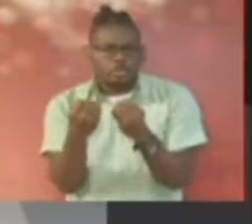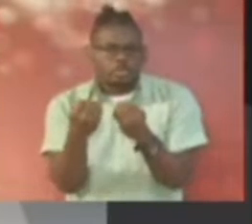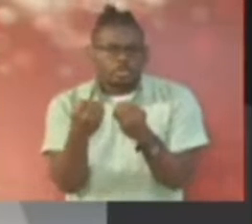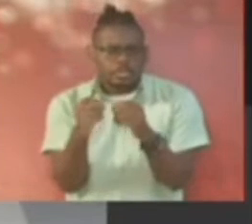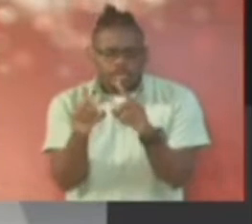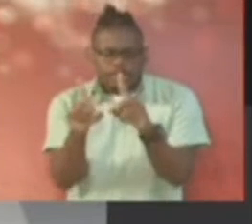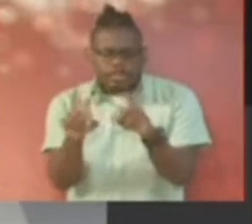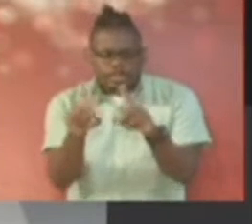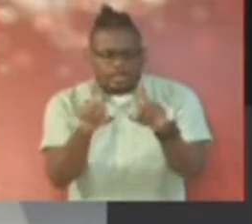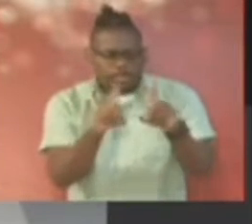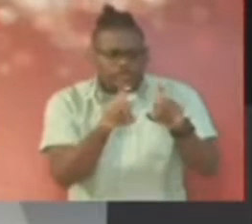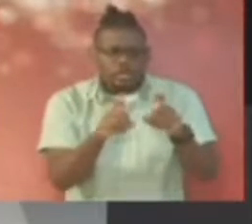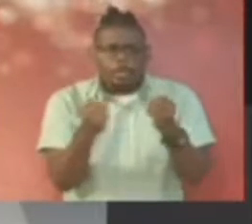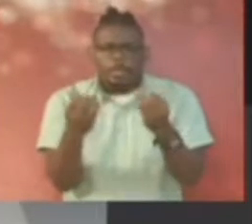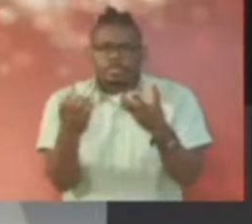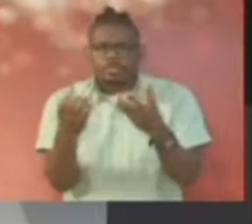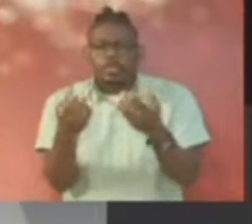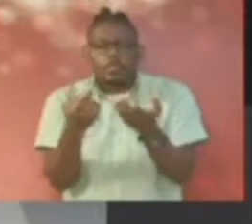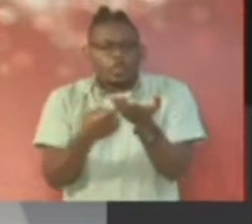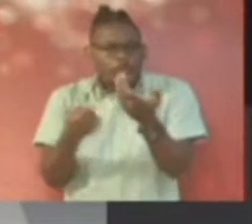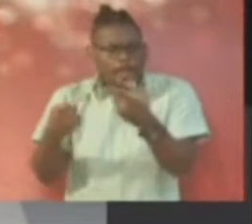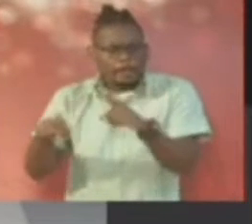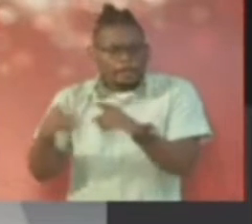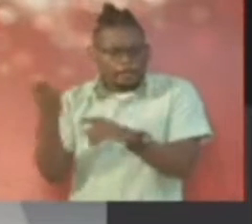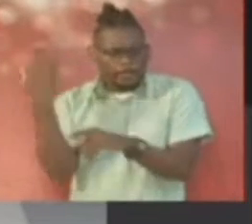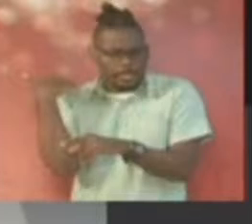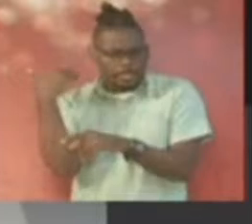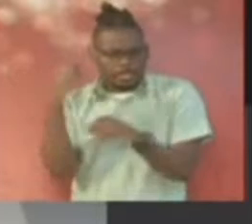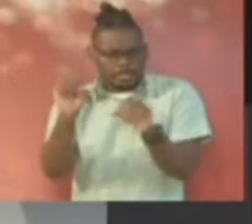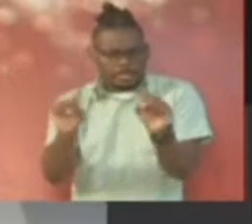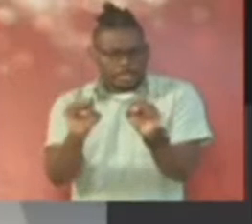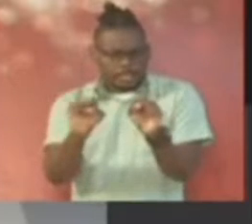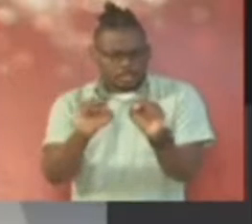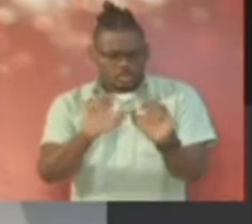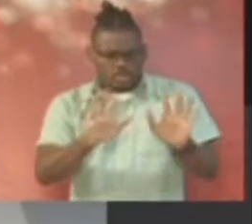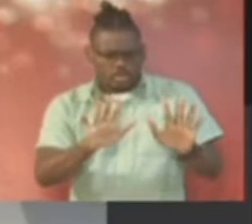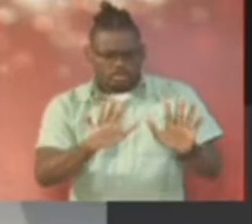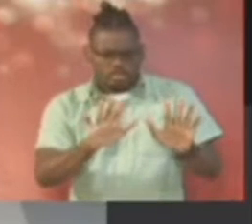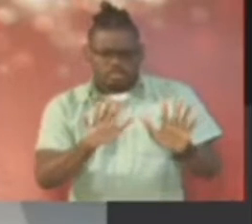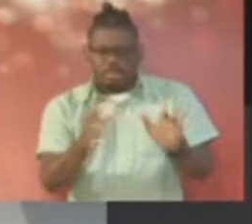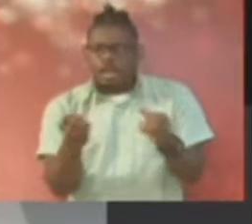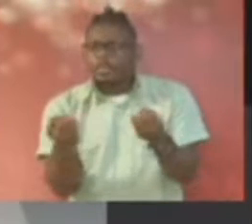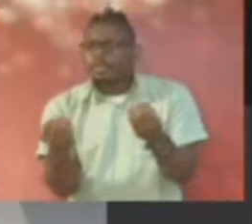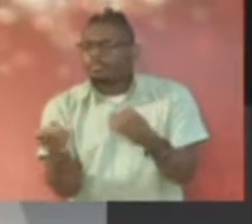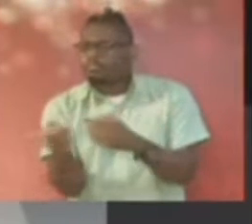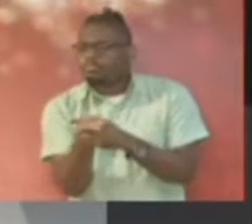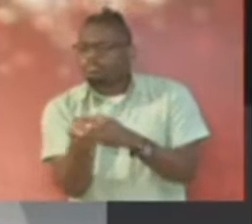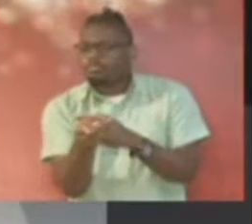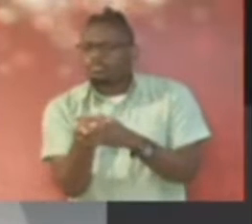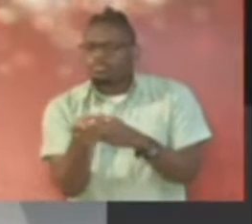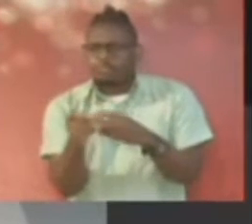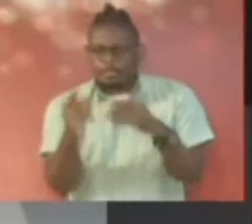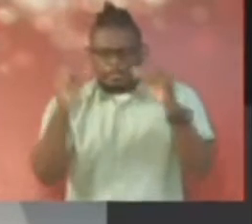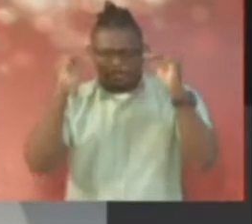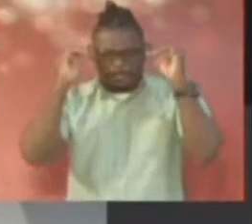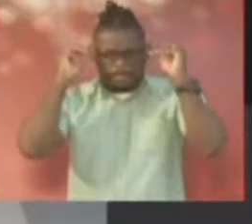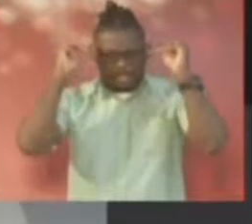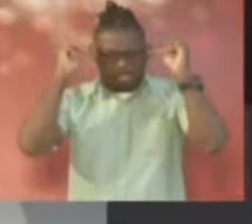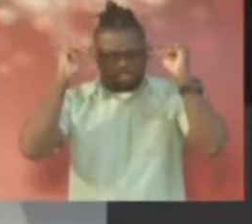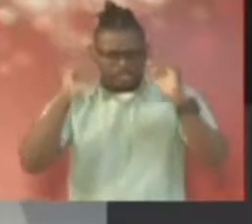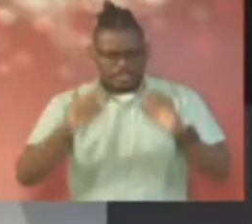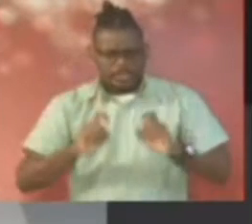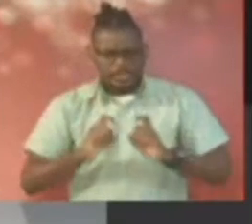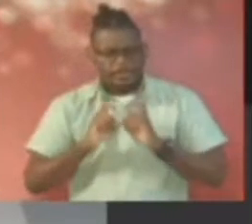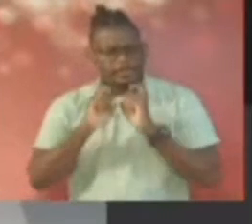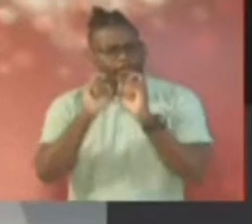tested over the weekend period? Right. And within that, is the ministry taking any steps to give us real-time results